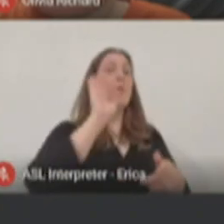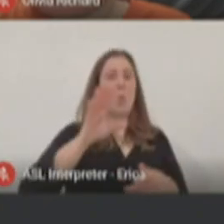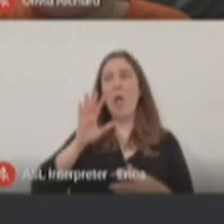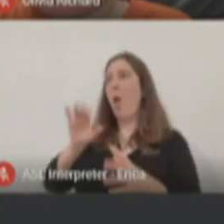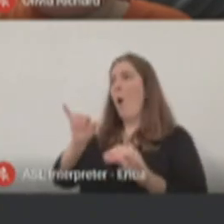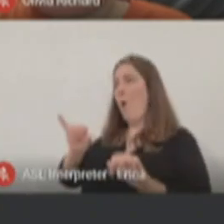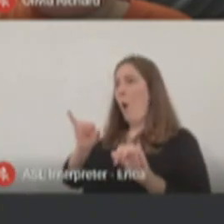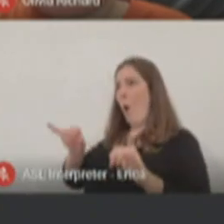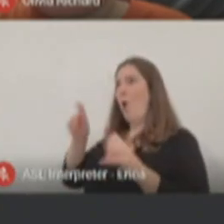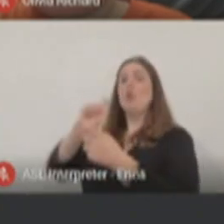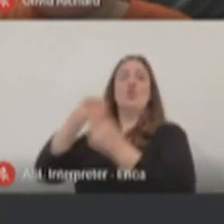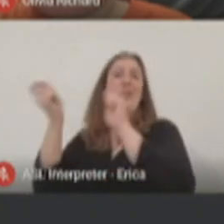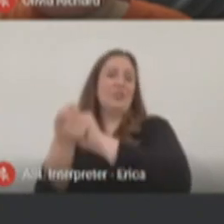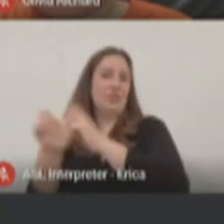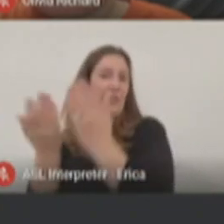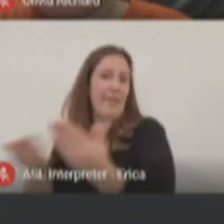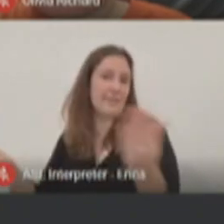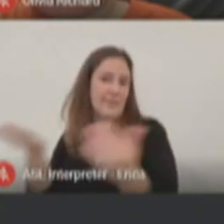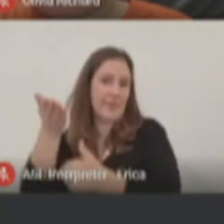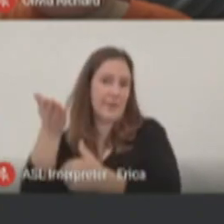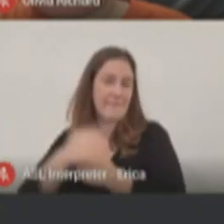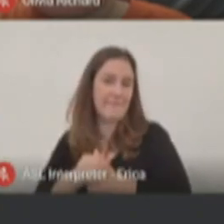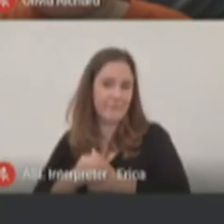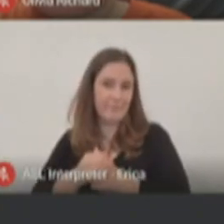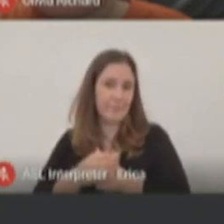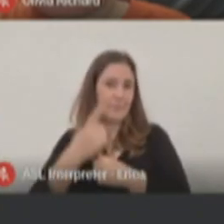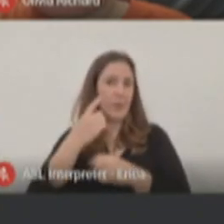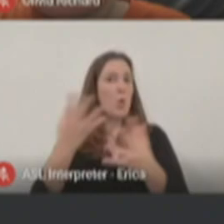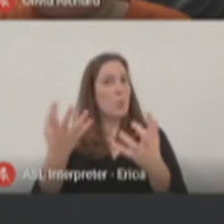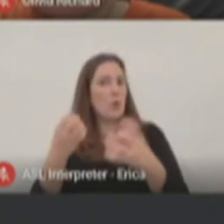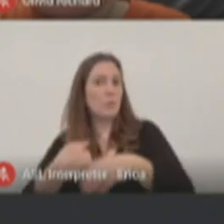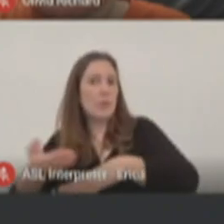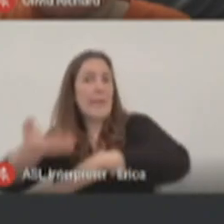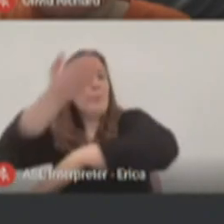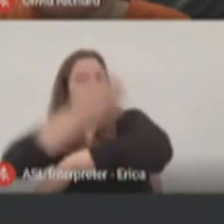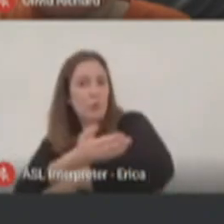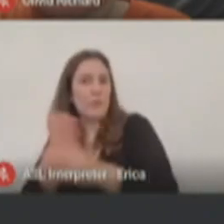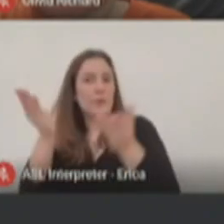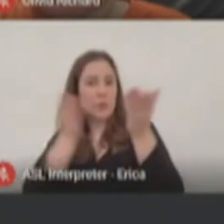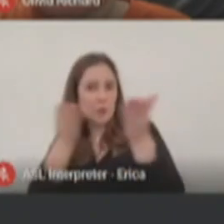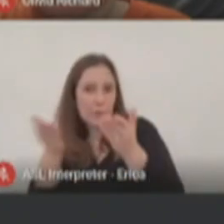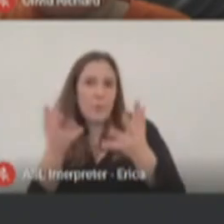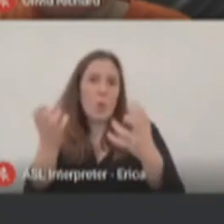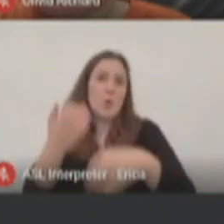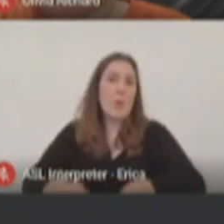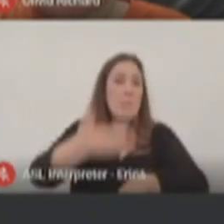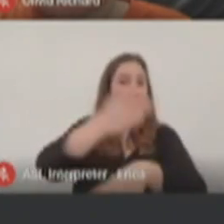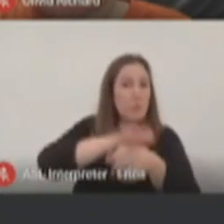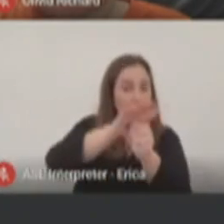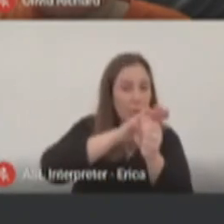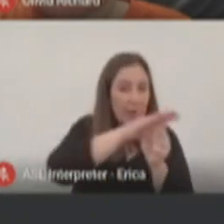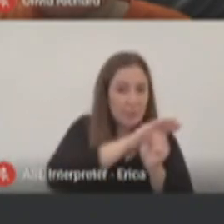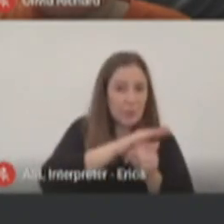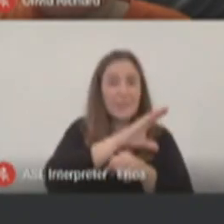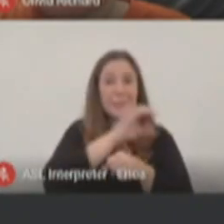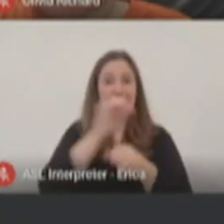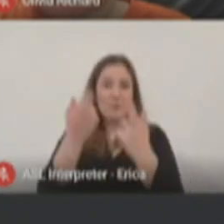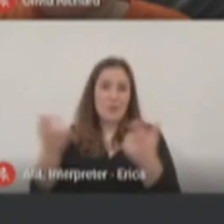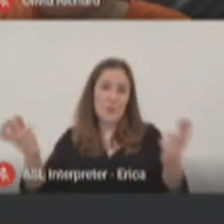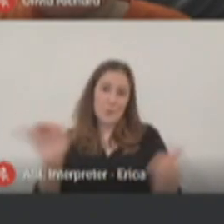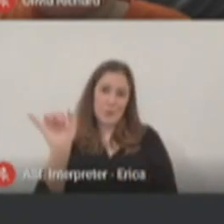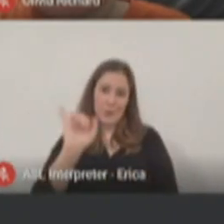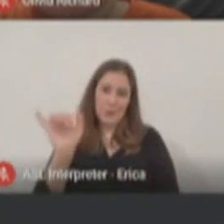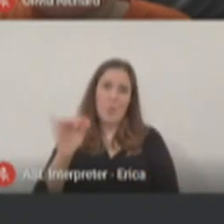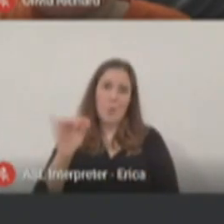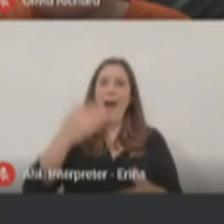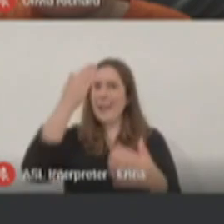who's running the site to talk to them about how to improve their services and their resources. So I know many of you